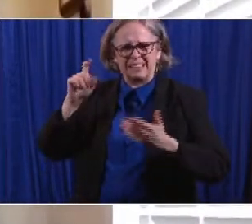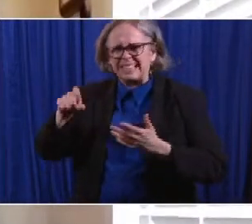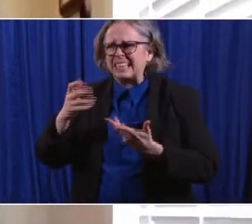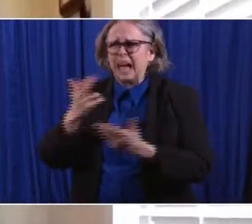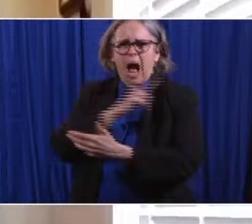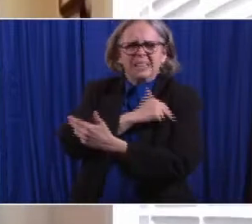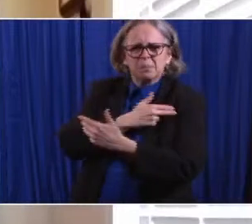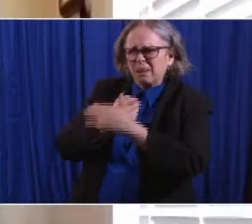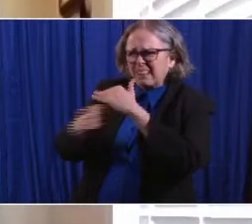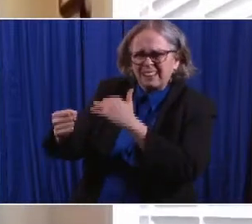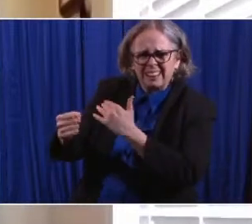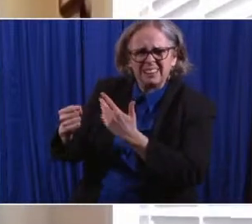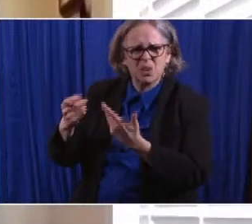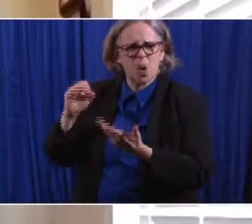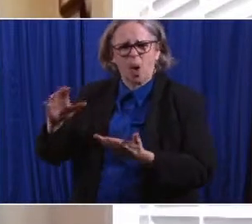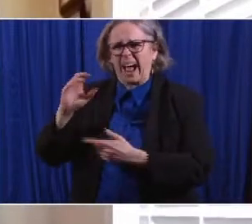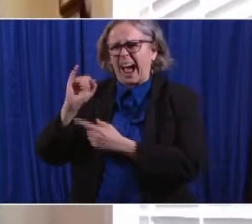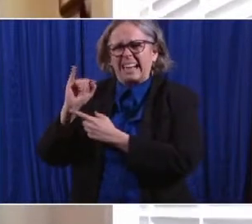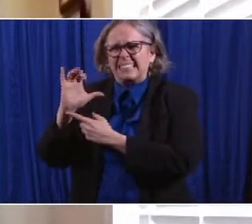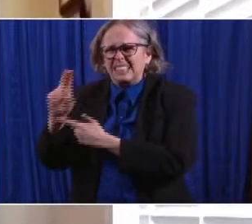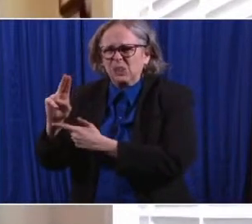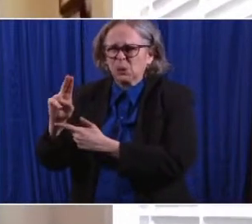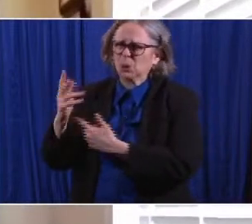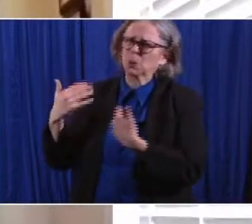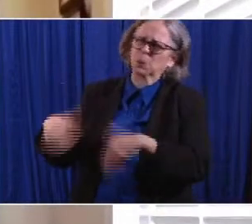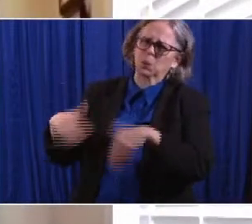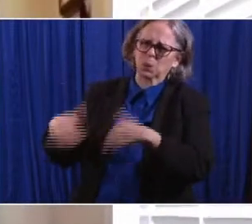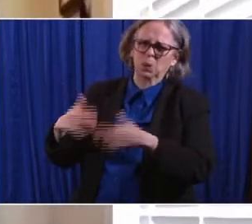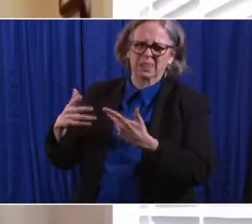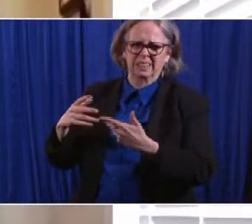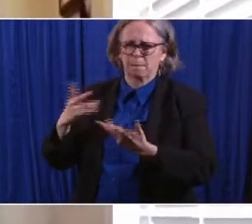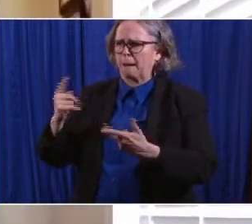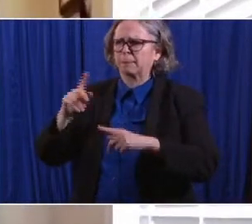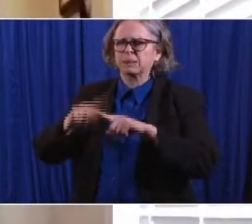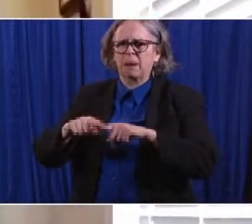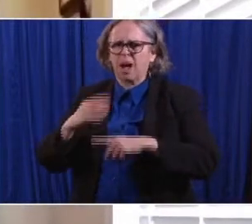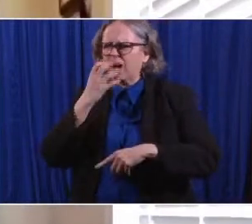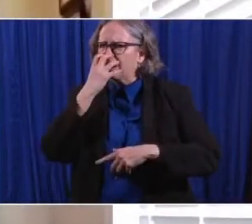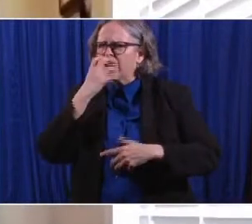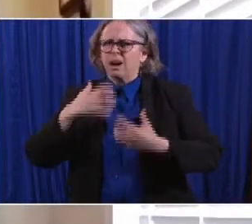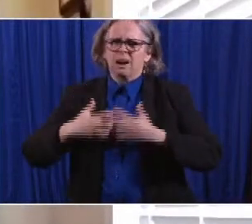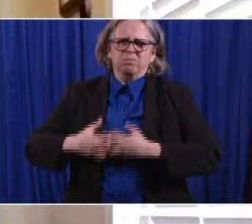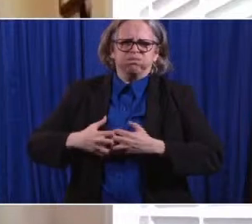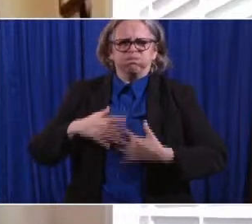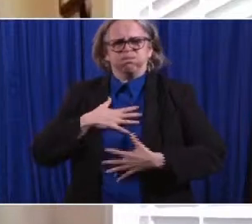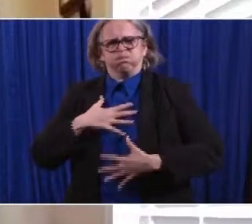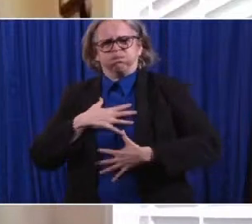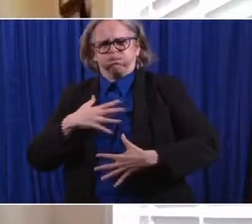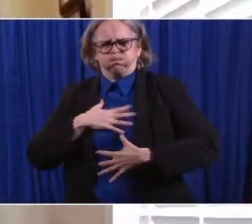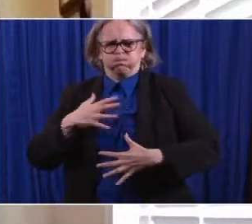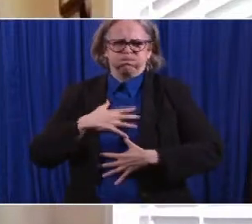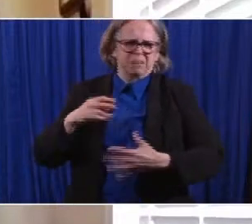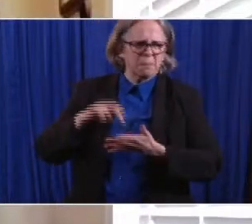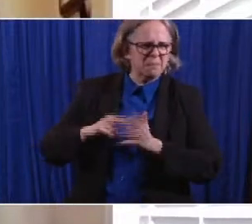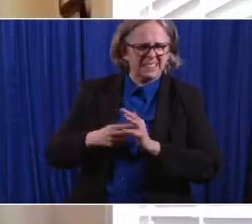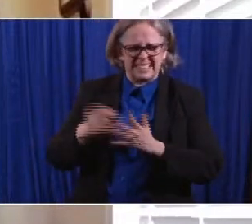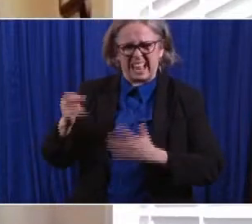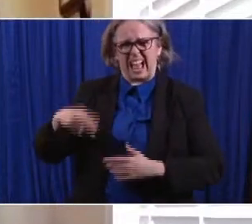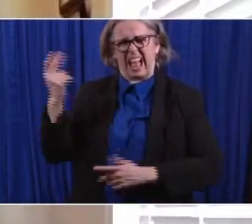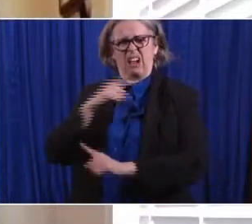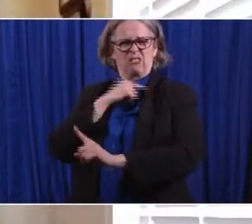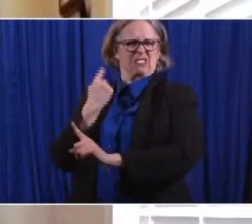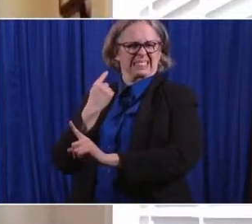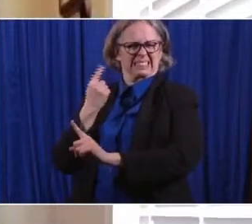for requiring the help of a breathing machine. And in turn, that places you at higher risk of death.